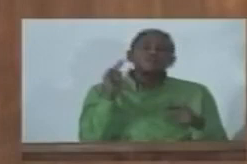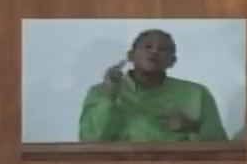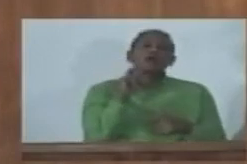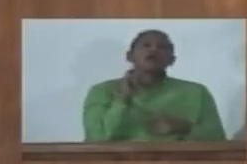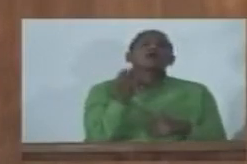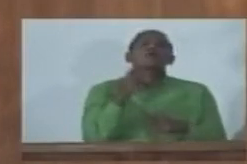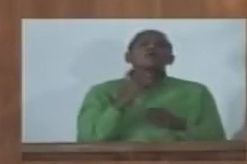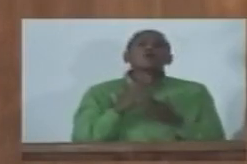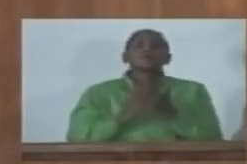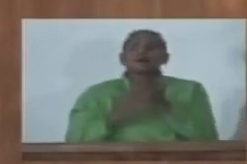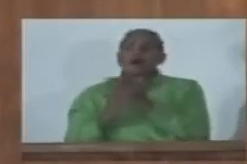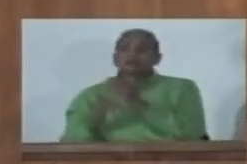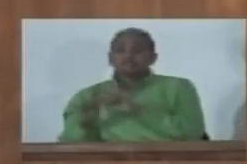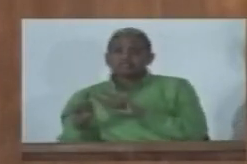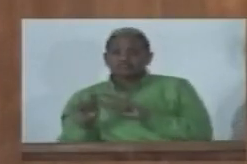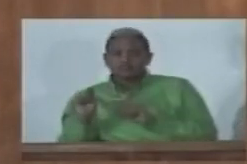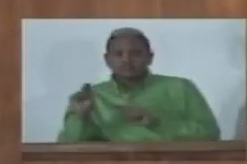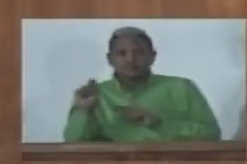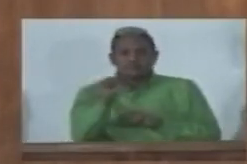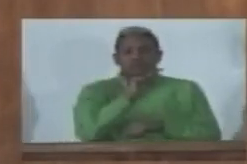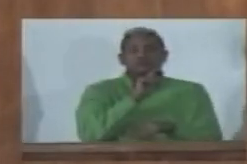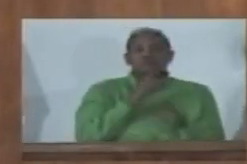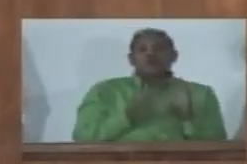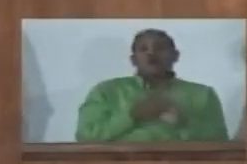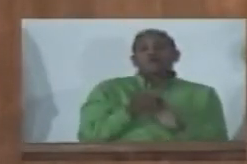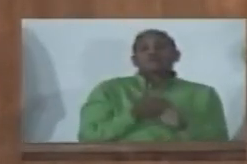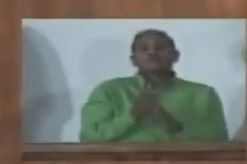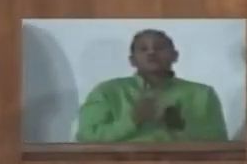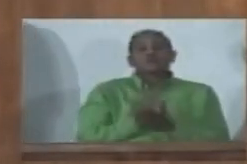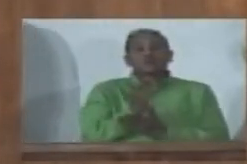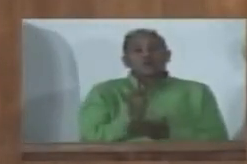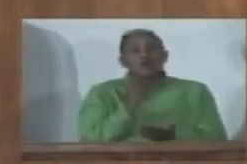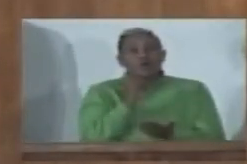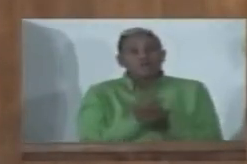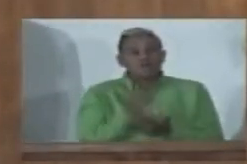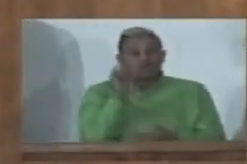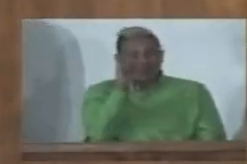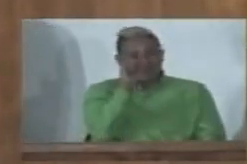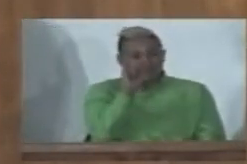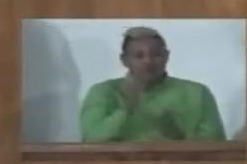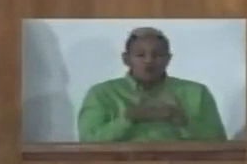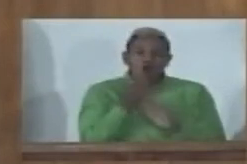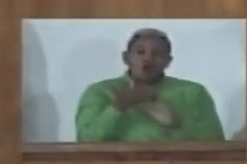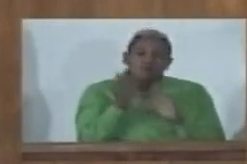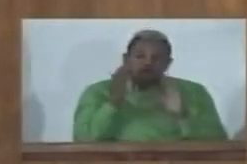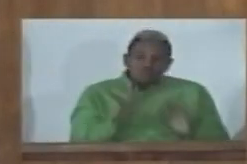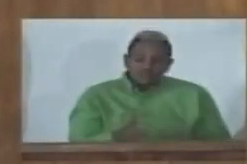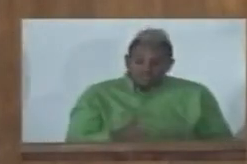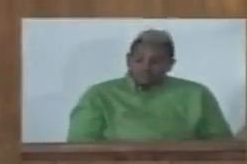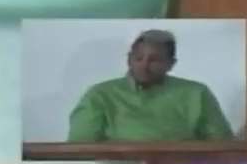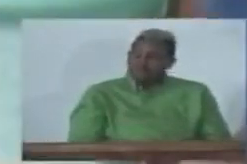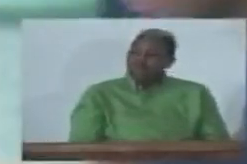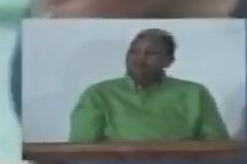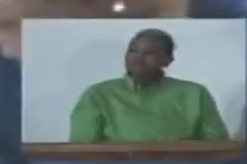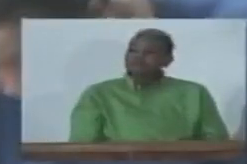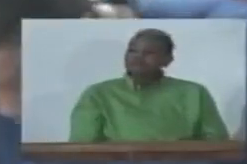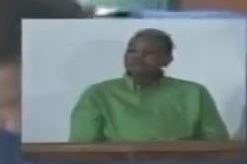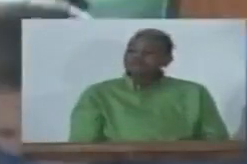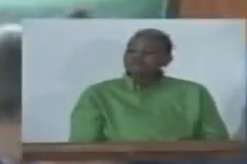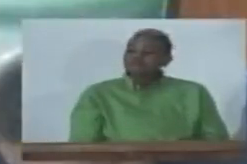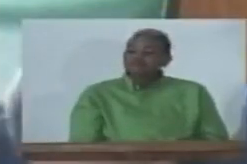parts thereof to be operated by an approved airport operator on such terms